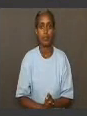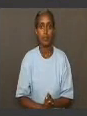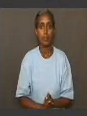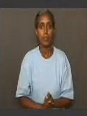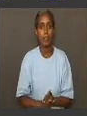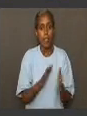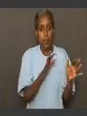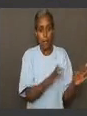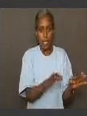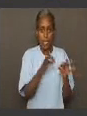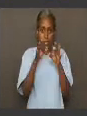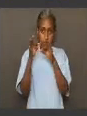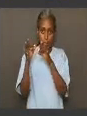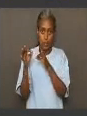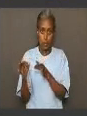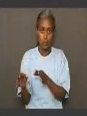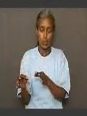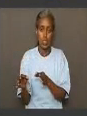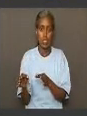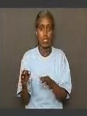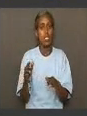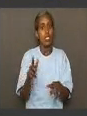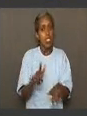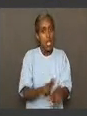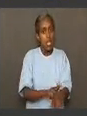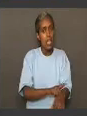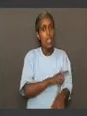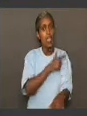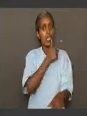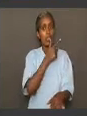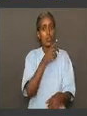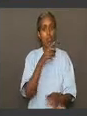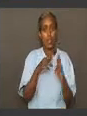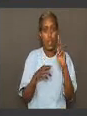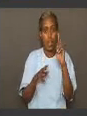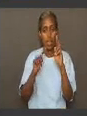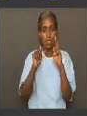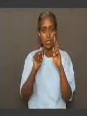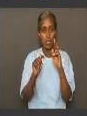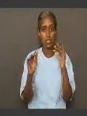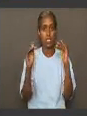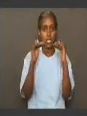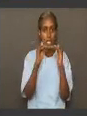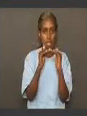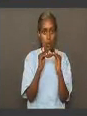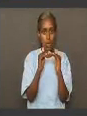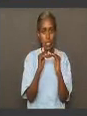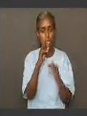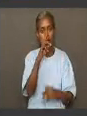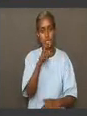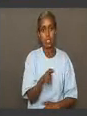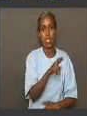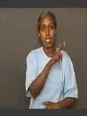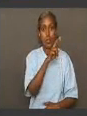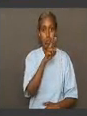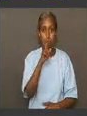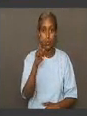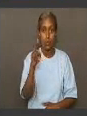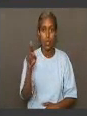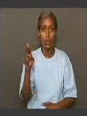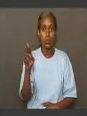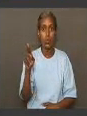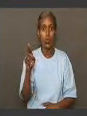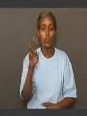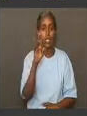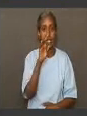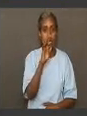By substitution, the length of RT equals the square root